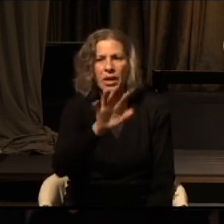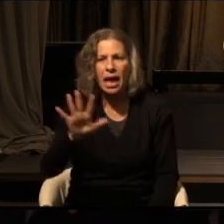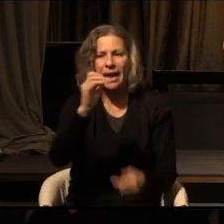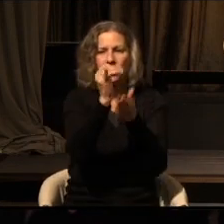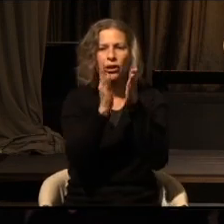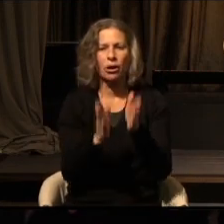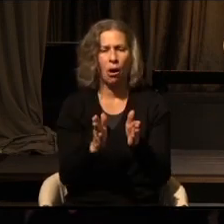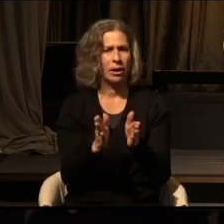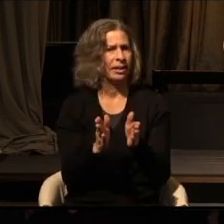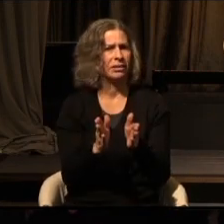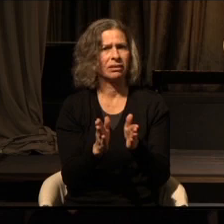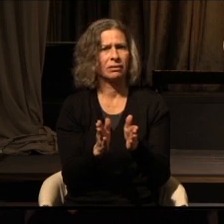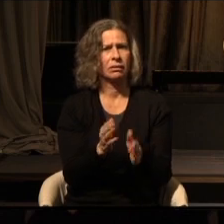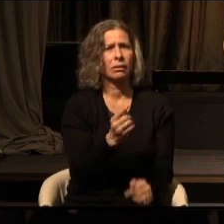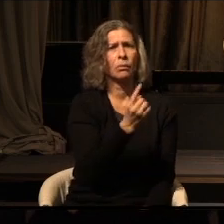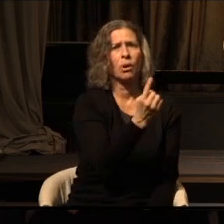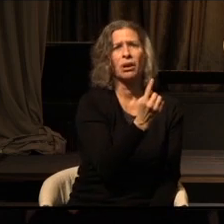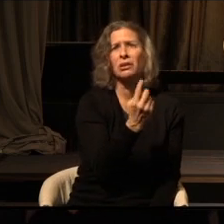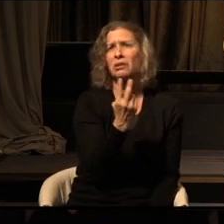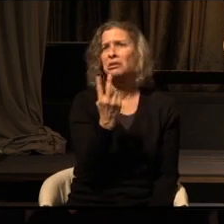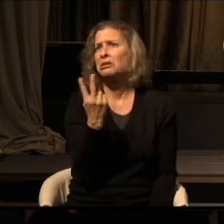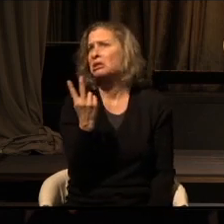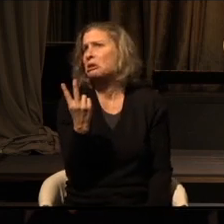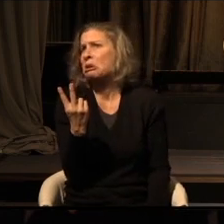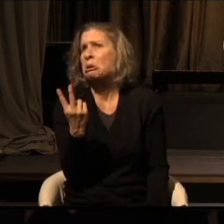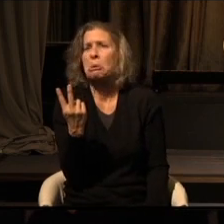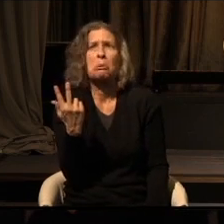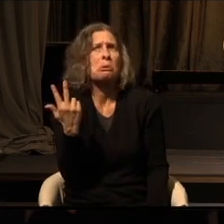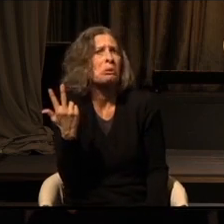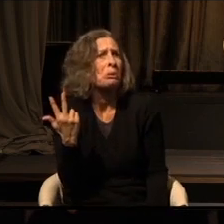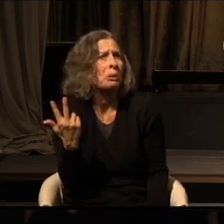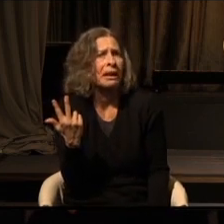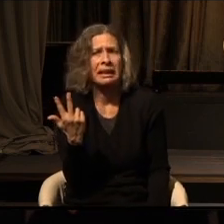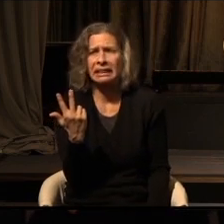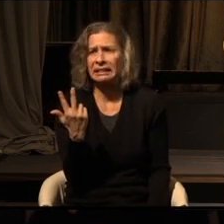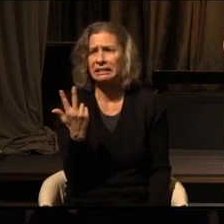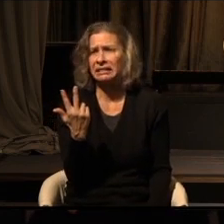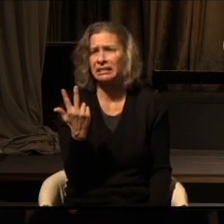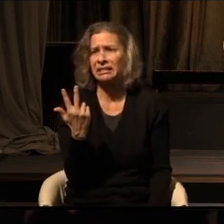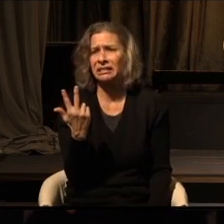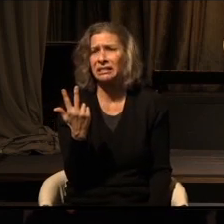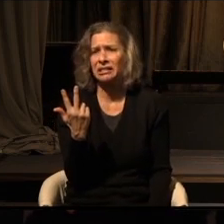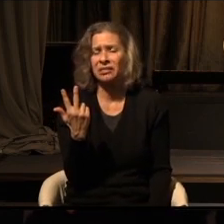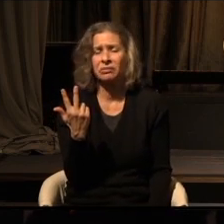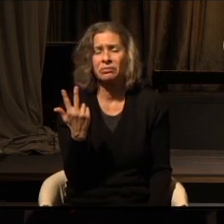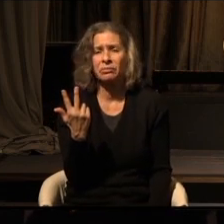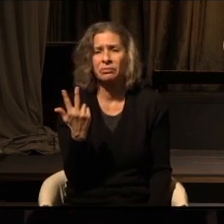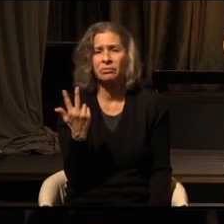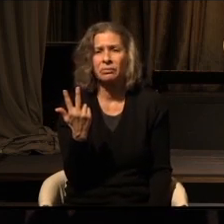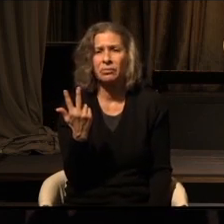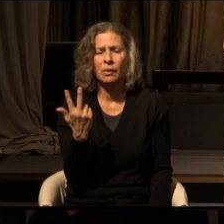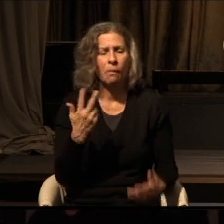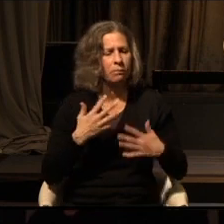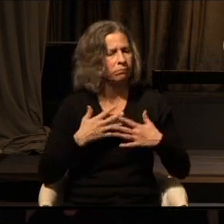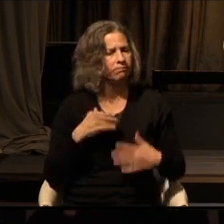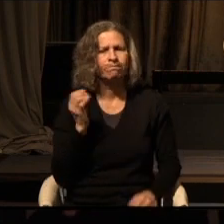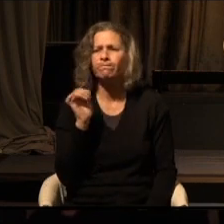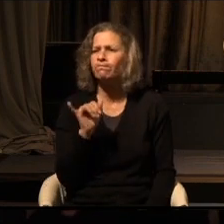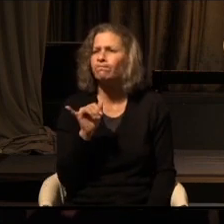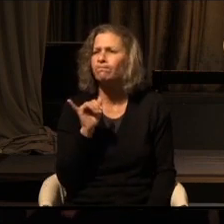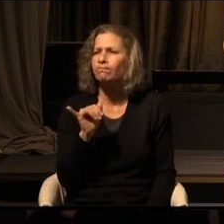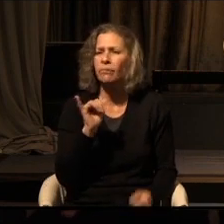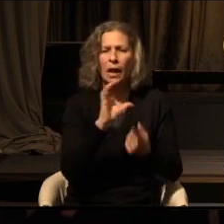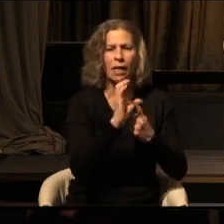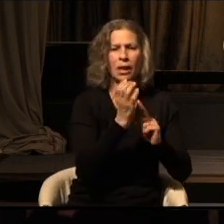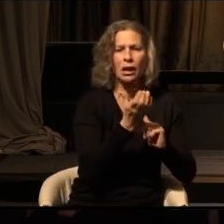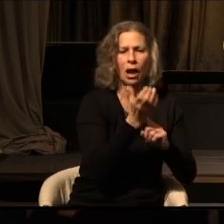2 hands were more than enough. In fact, I didn't even get to my second. I quickly learned that the